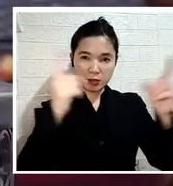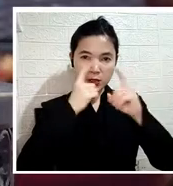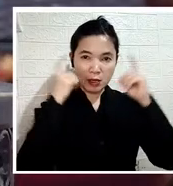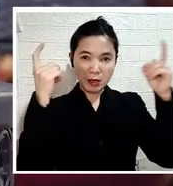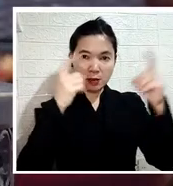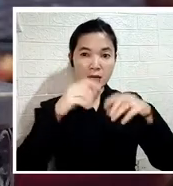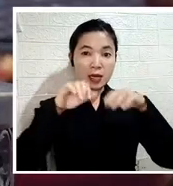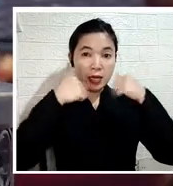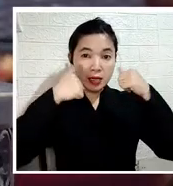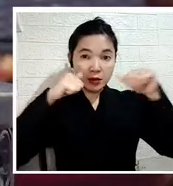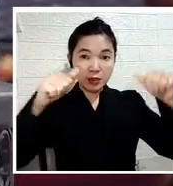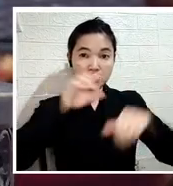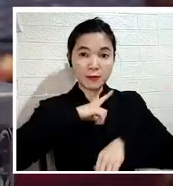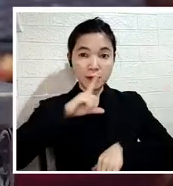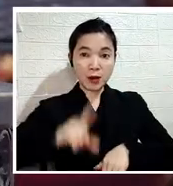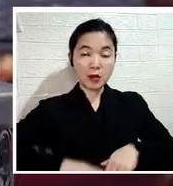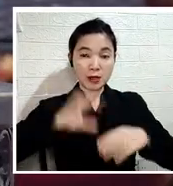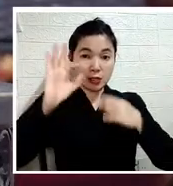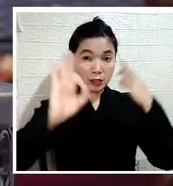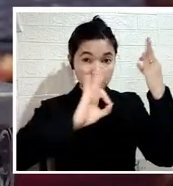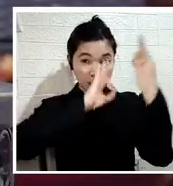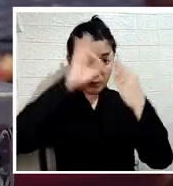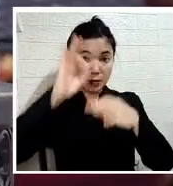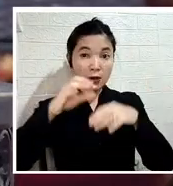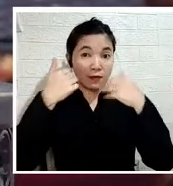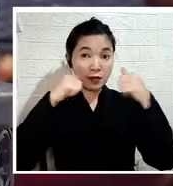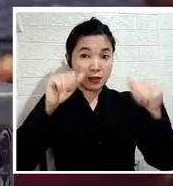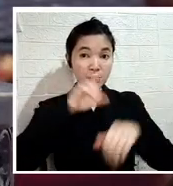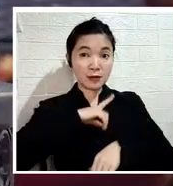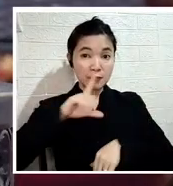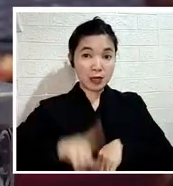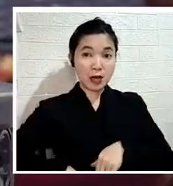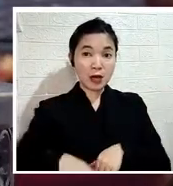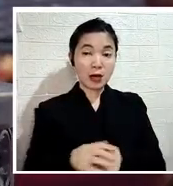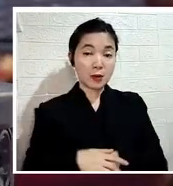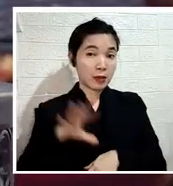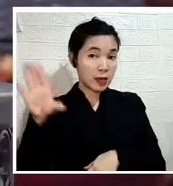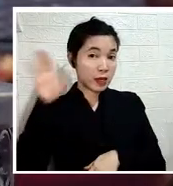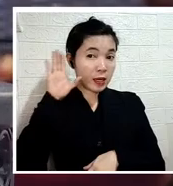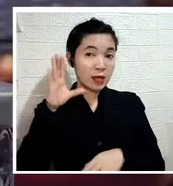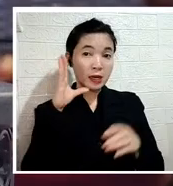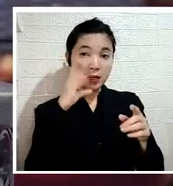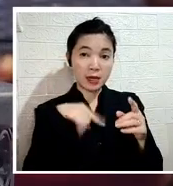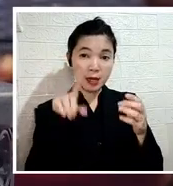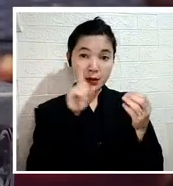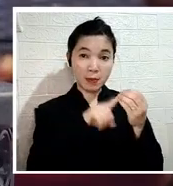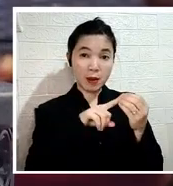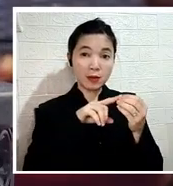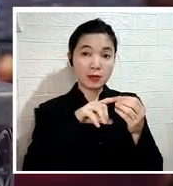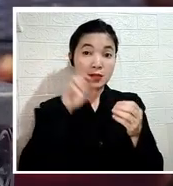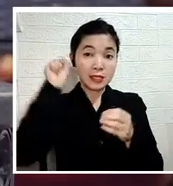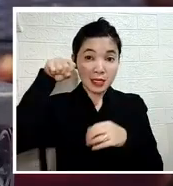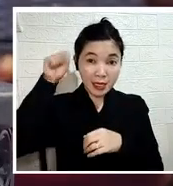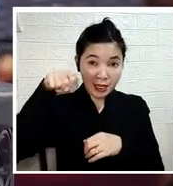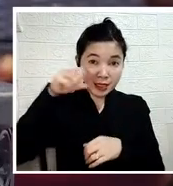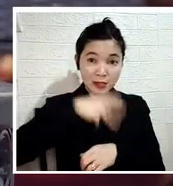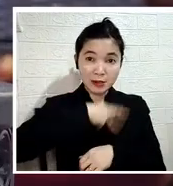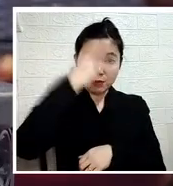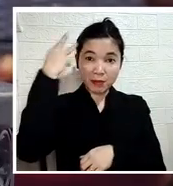of the Lord, the Solemnity of the Annunciation of the Lord, we heard about the yes of Mary.